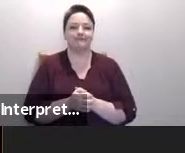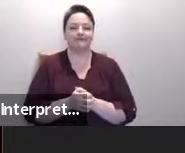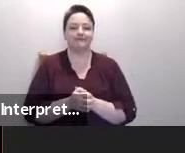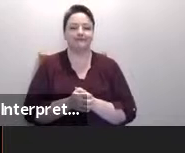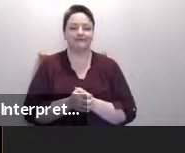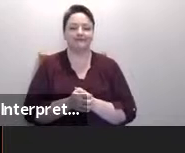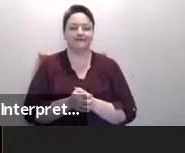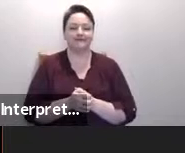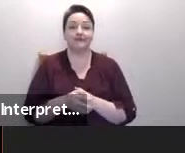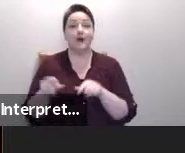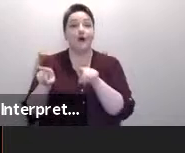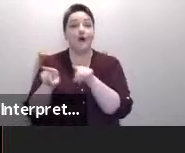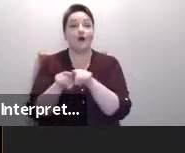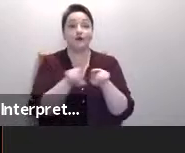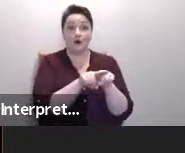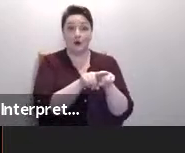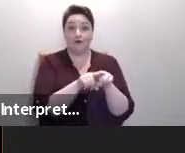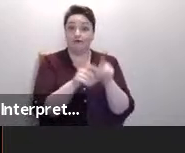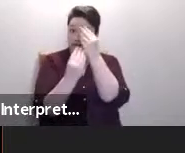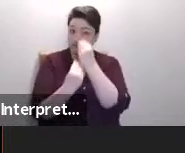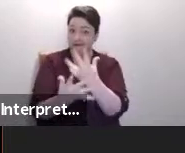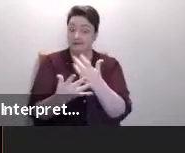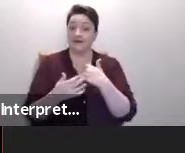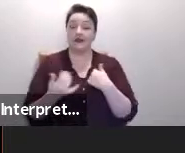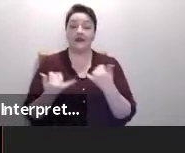that this is being streamed live,